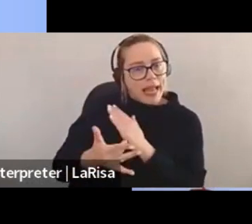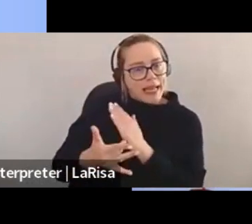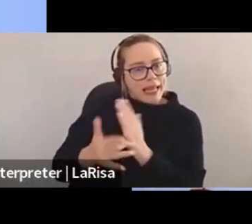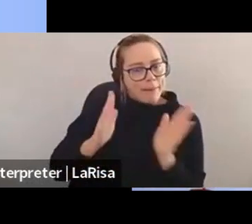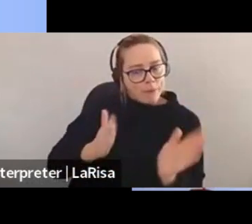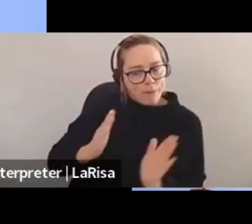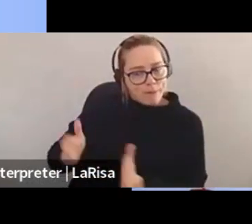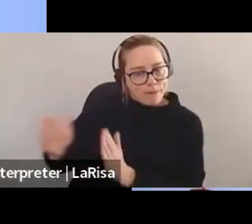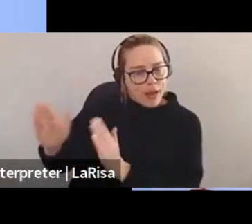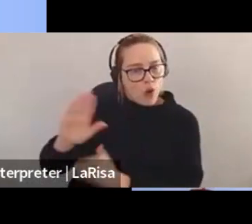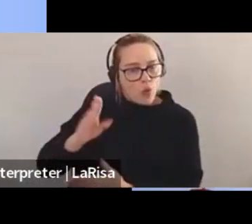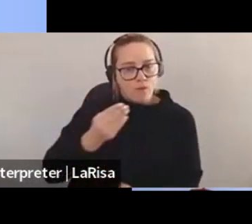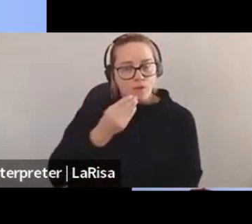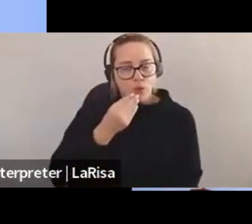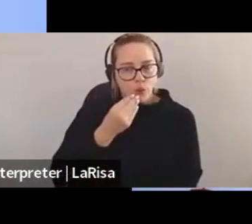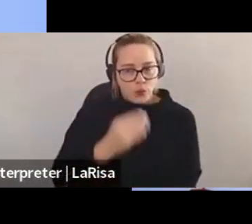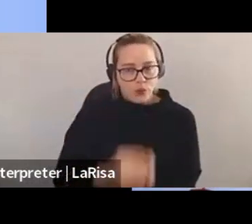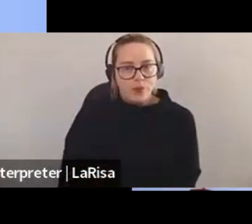techniques.